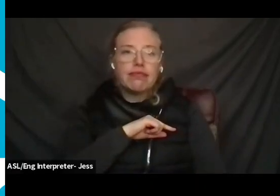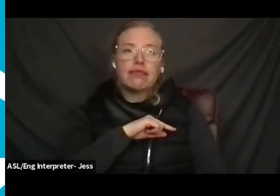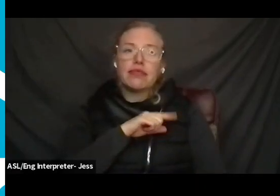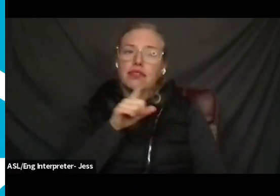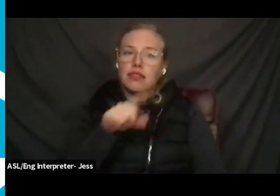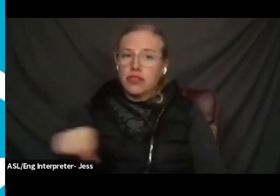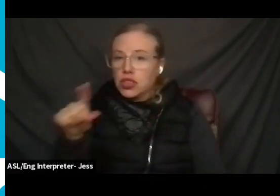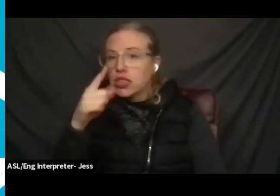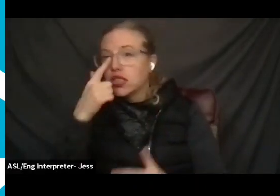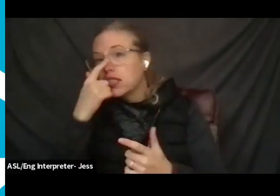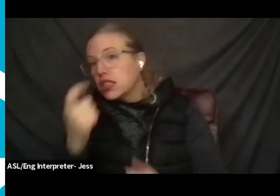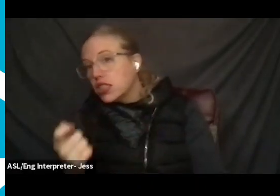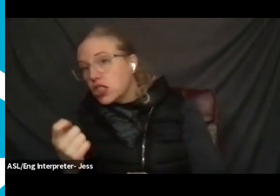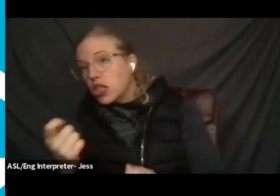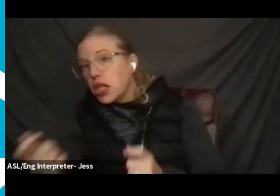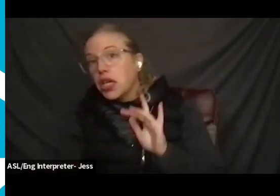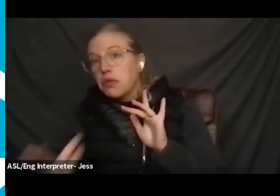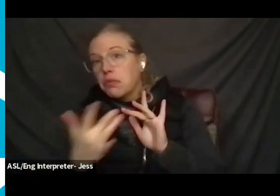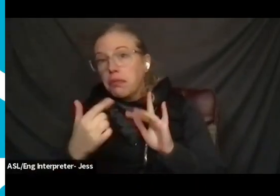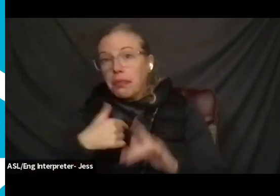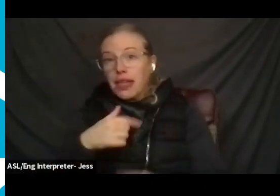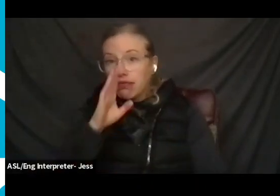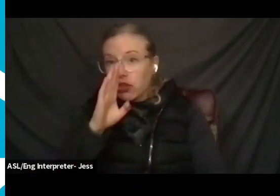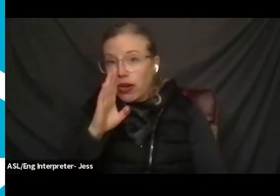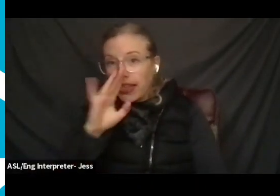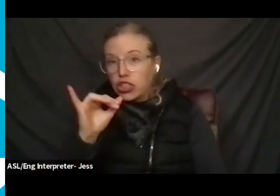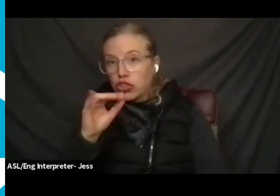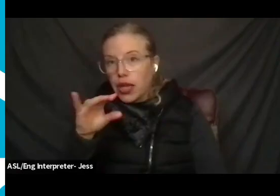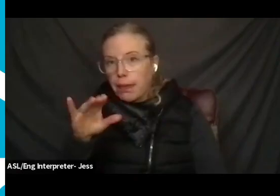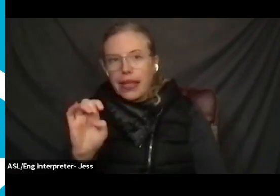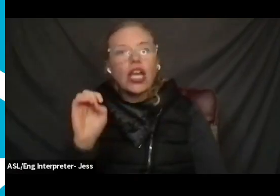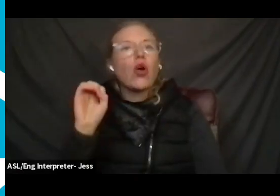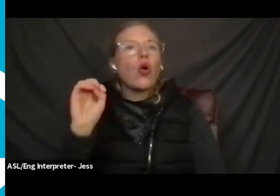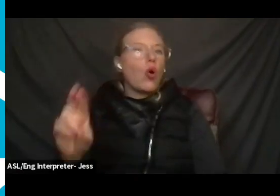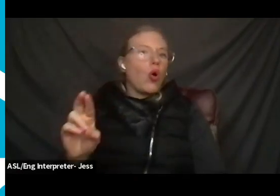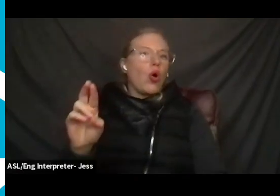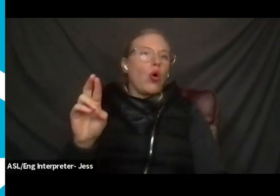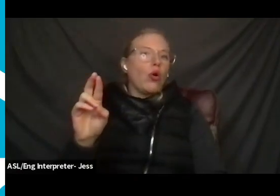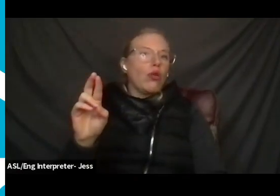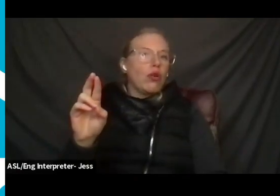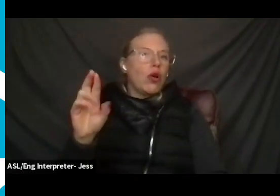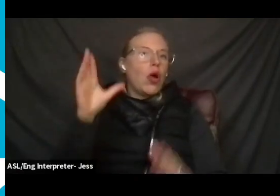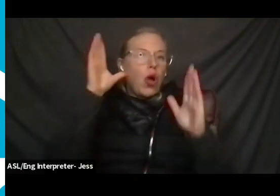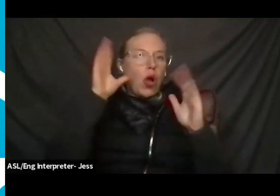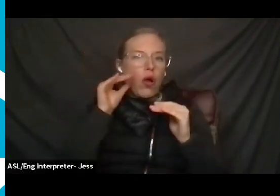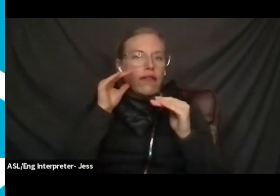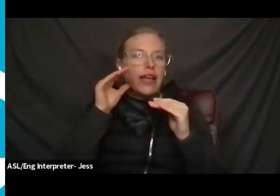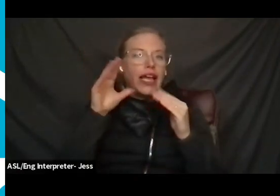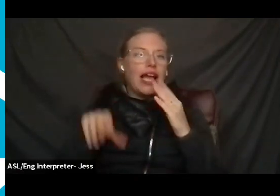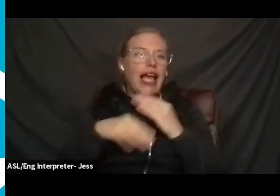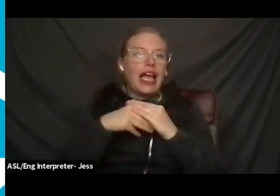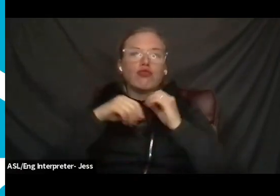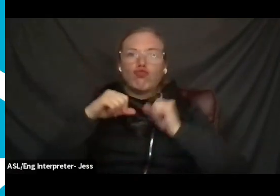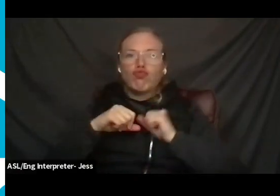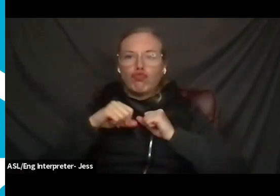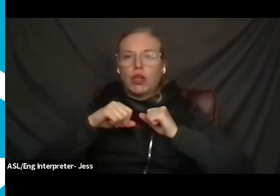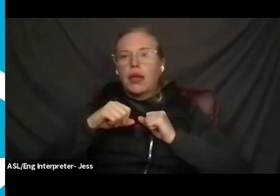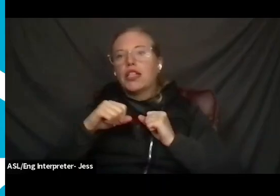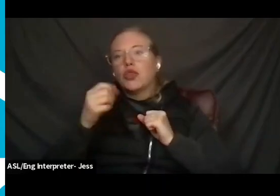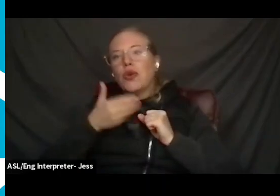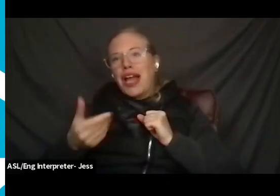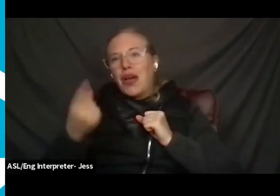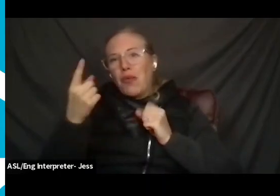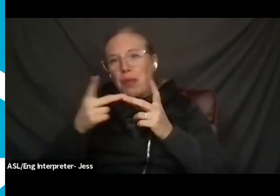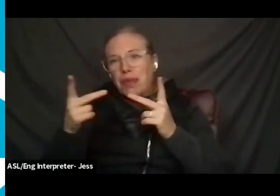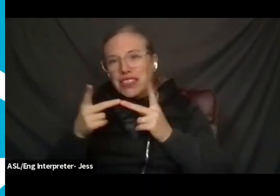that are interested can get a hold of me. We're hopefully going to be able to get some capacity funding to hire one